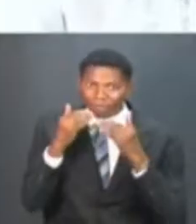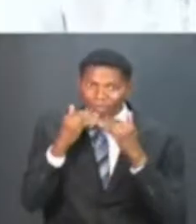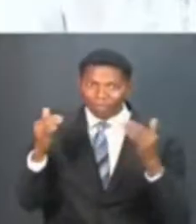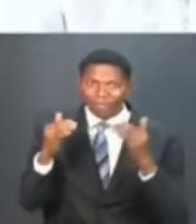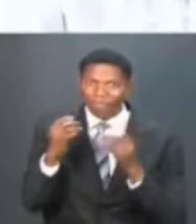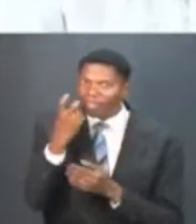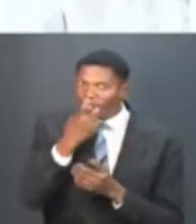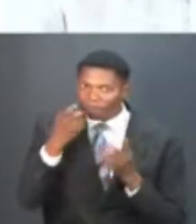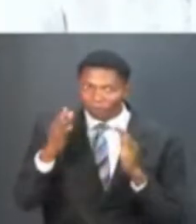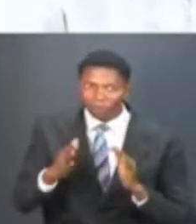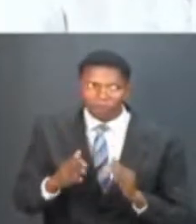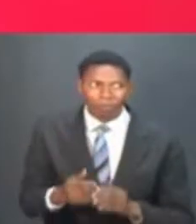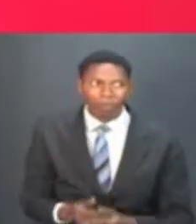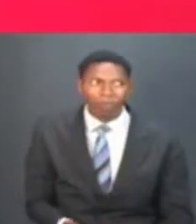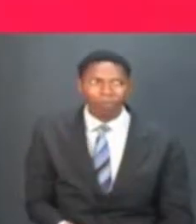Mr. Speaker.